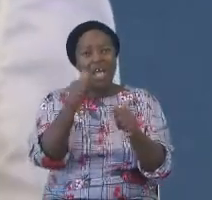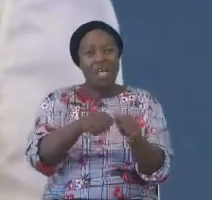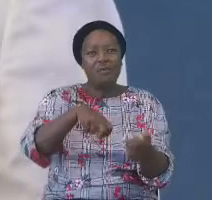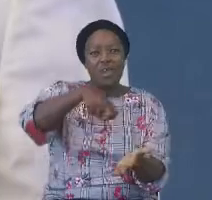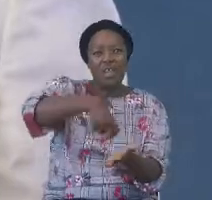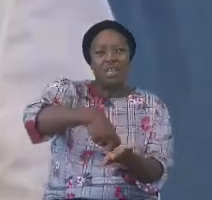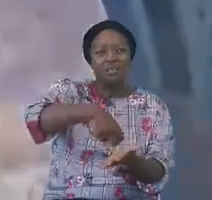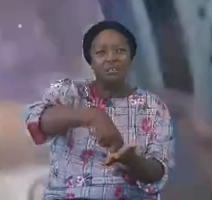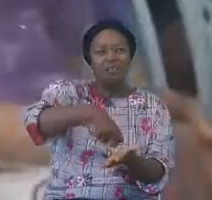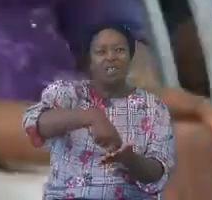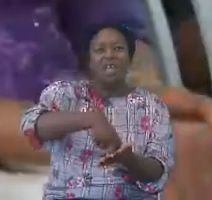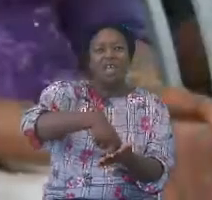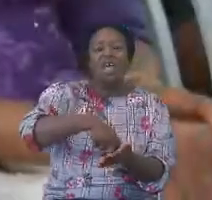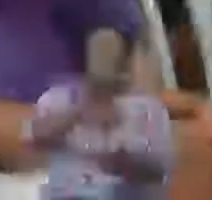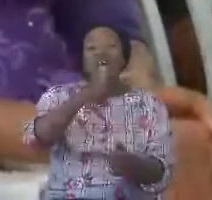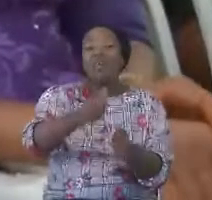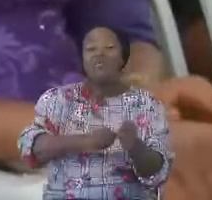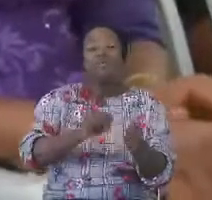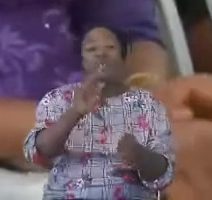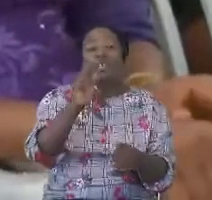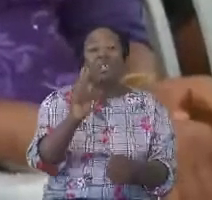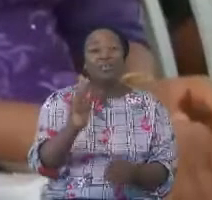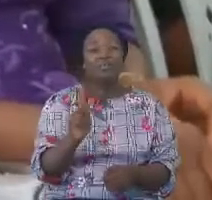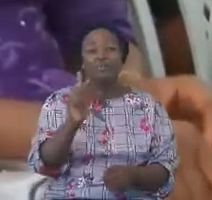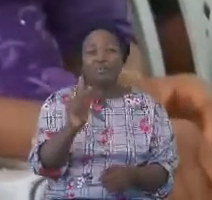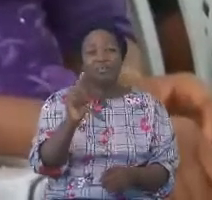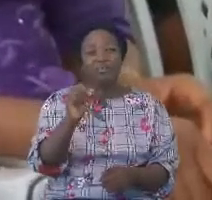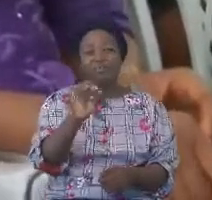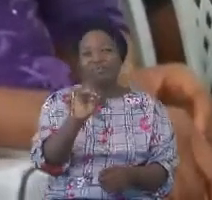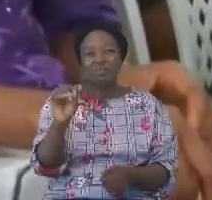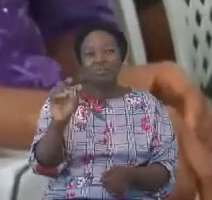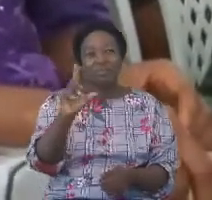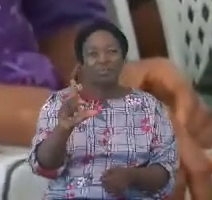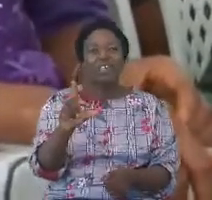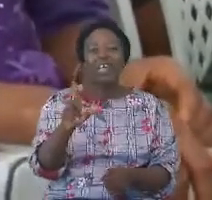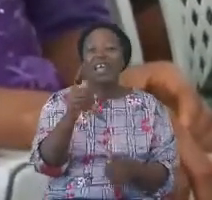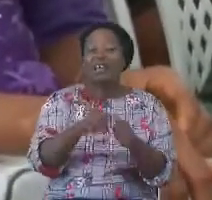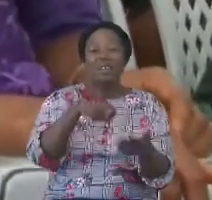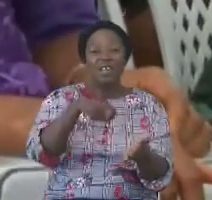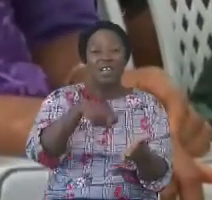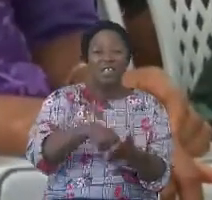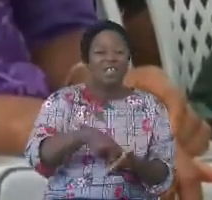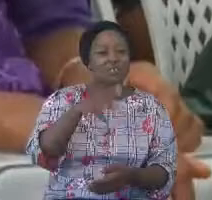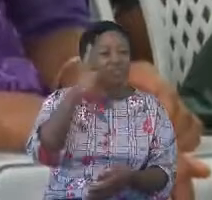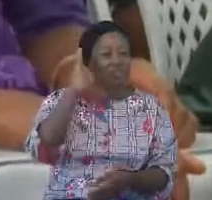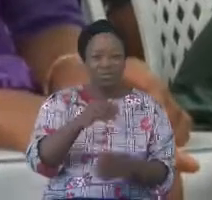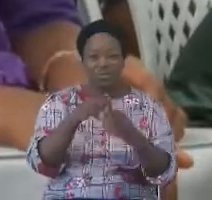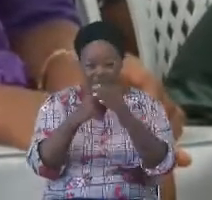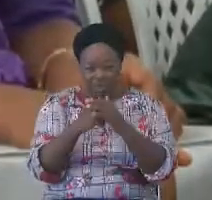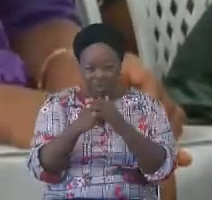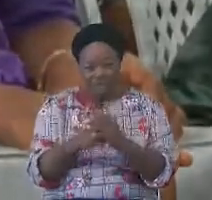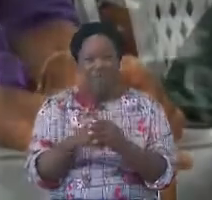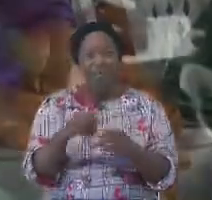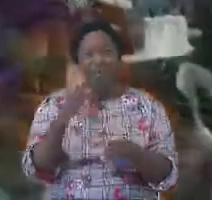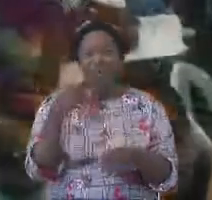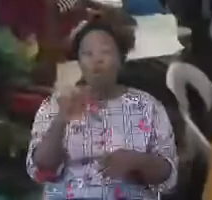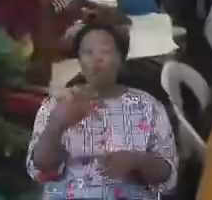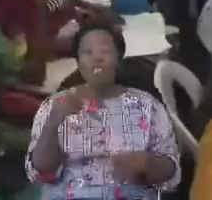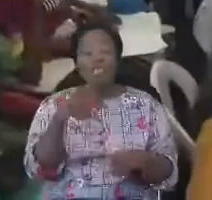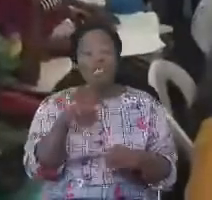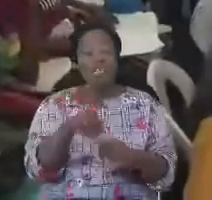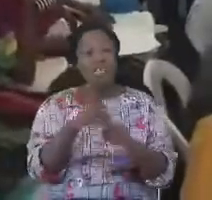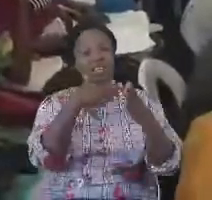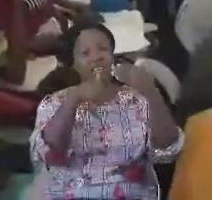at the name of jesus every knee every knee every